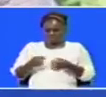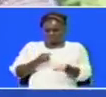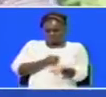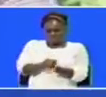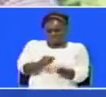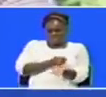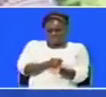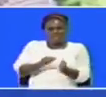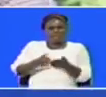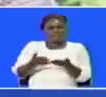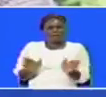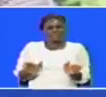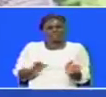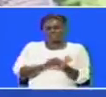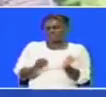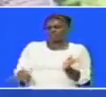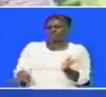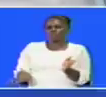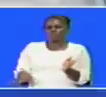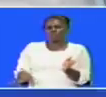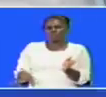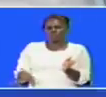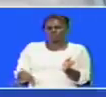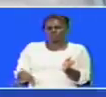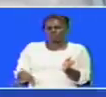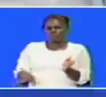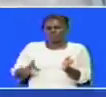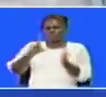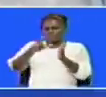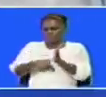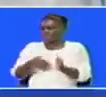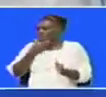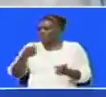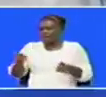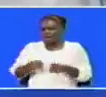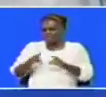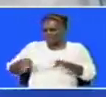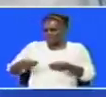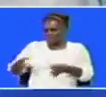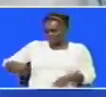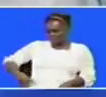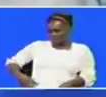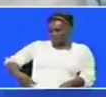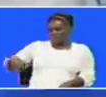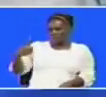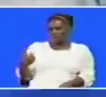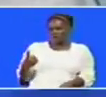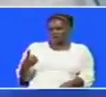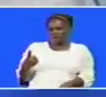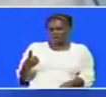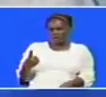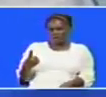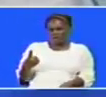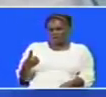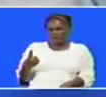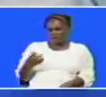inside, and they had to remove it. It was even rotting. A year later, his brother donated one of his kidneys. Gitau had